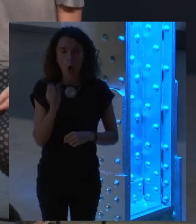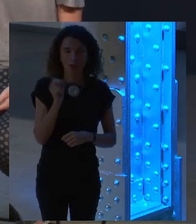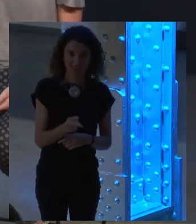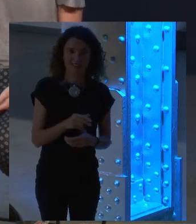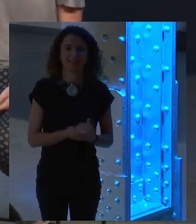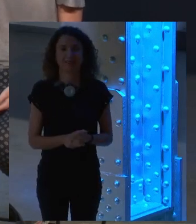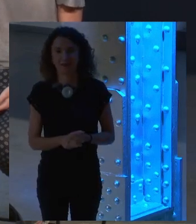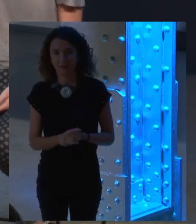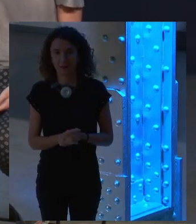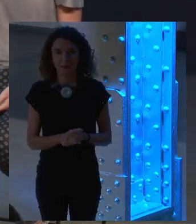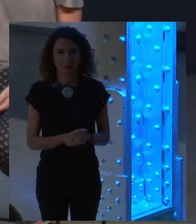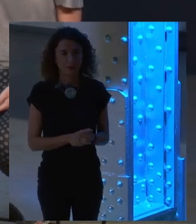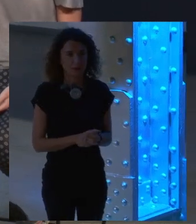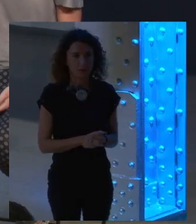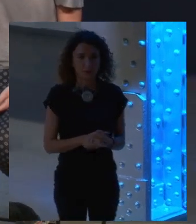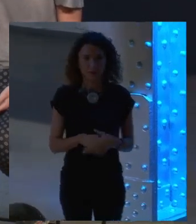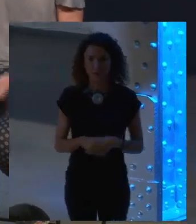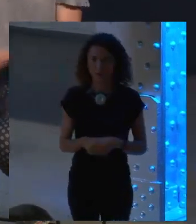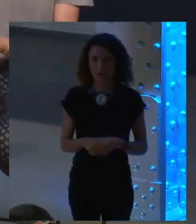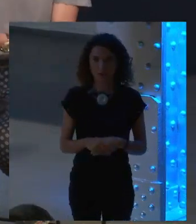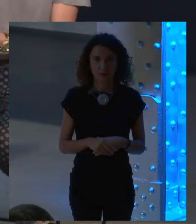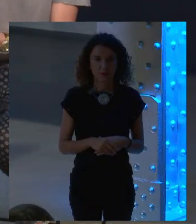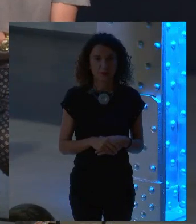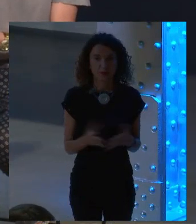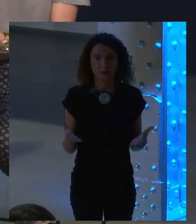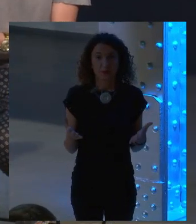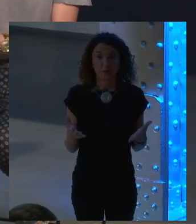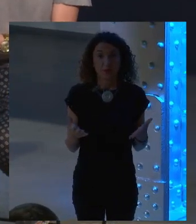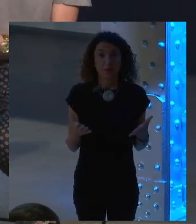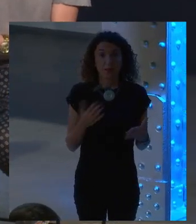Okay. Okay. So as long as you are.